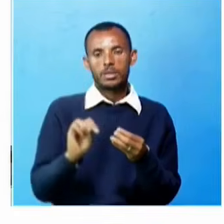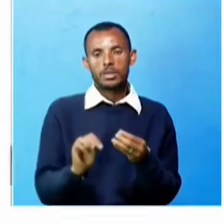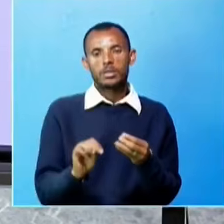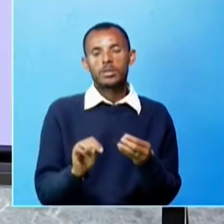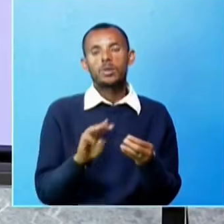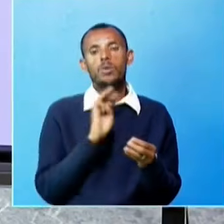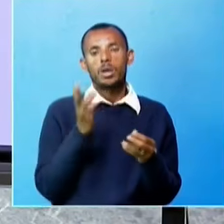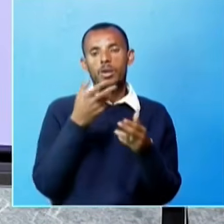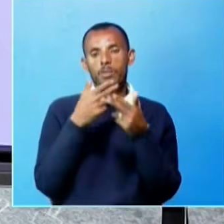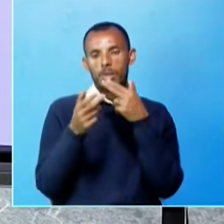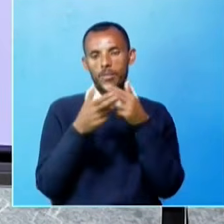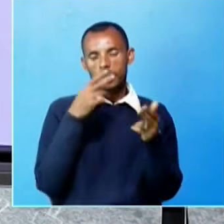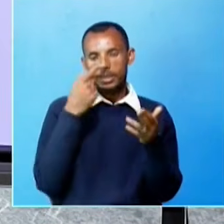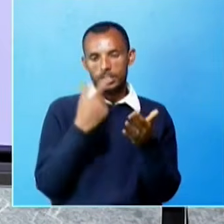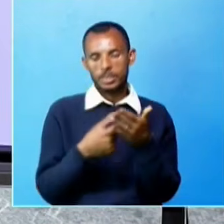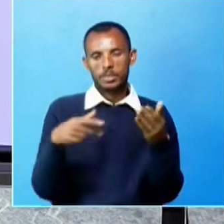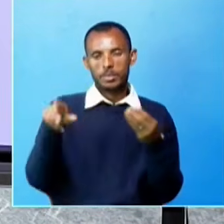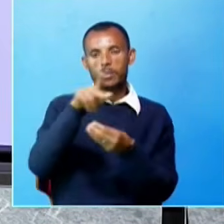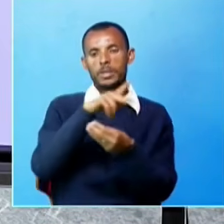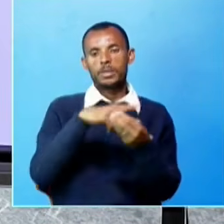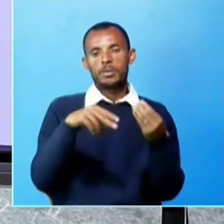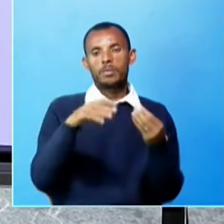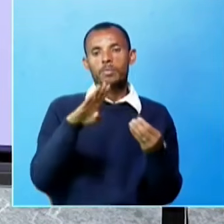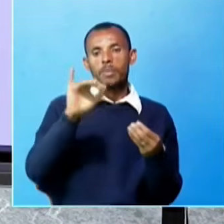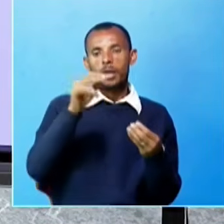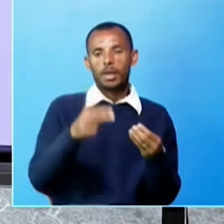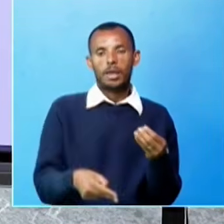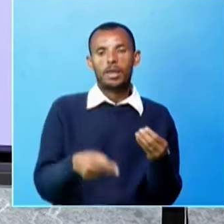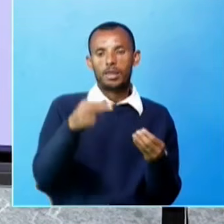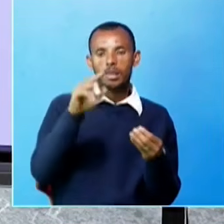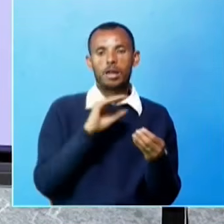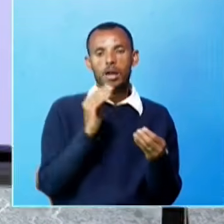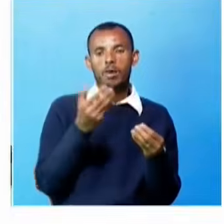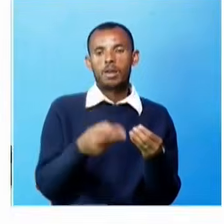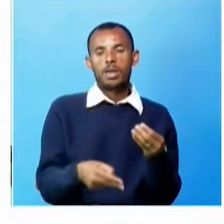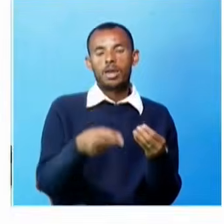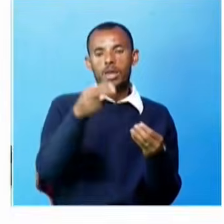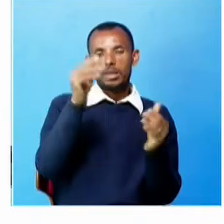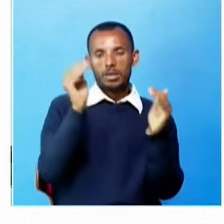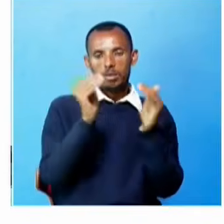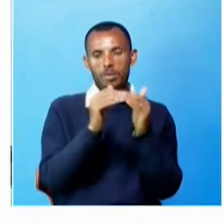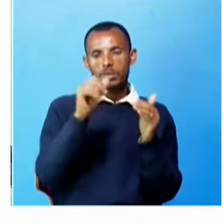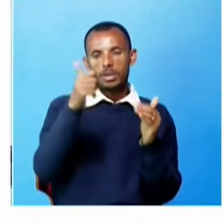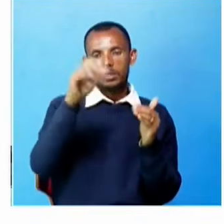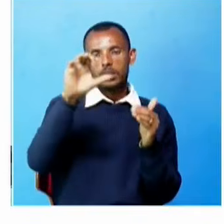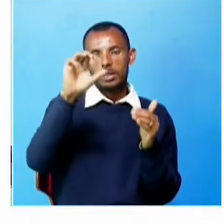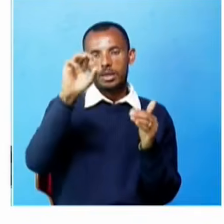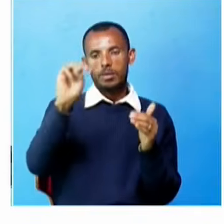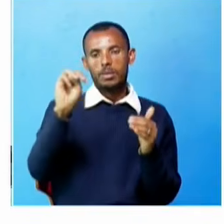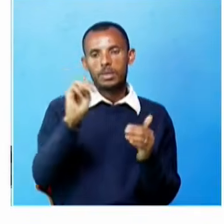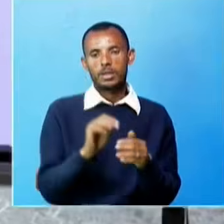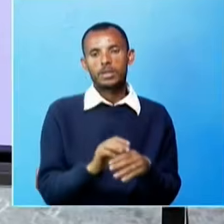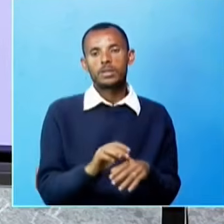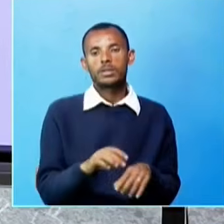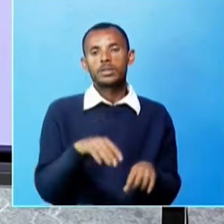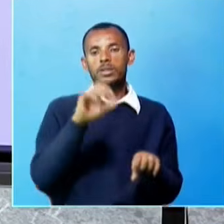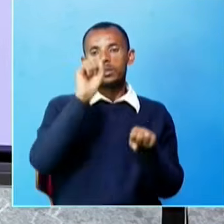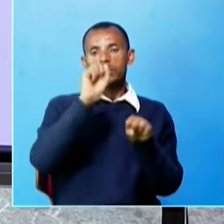We multiply this perimeter by height, and our height is 10 centimeter. Okay,